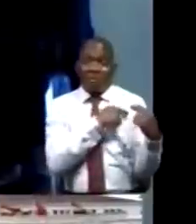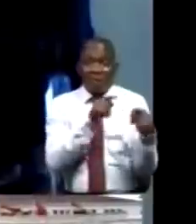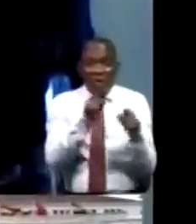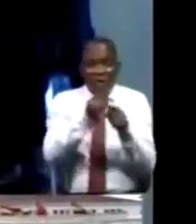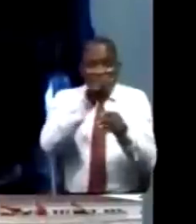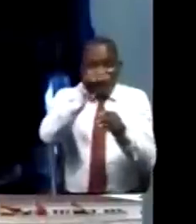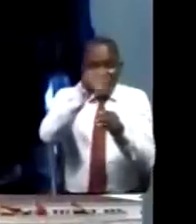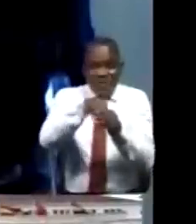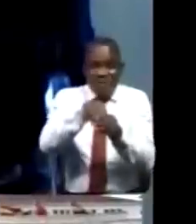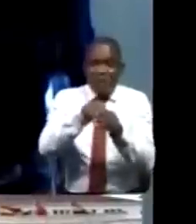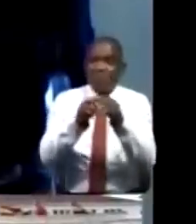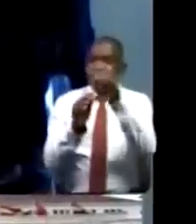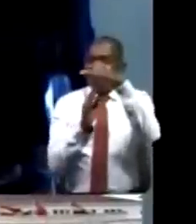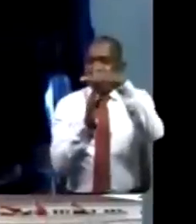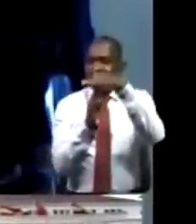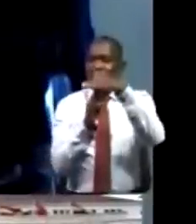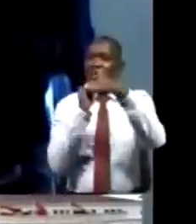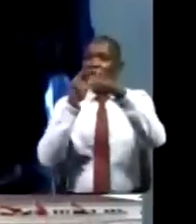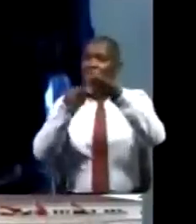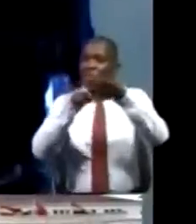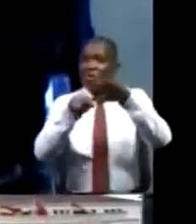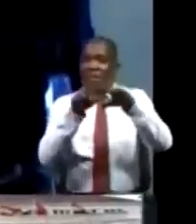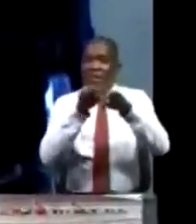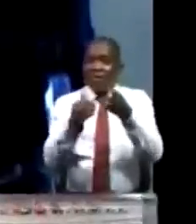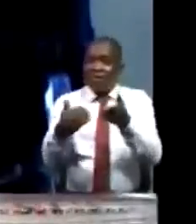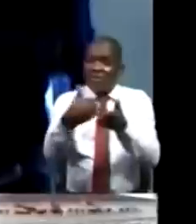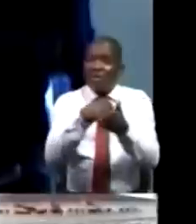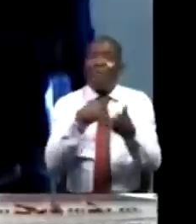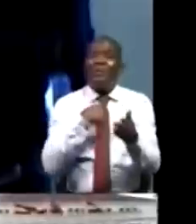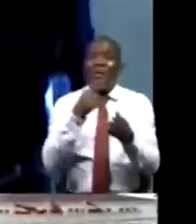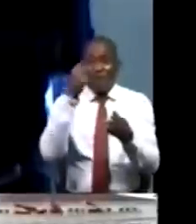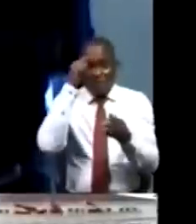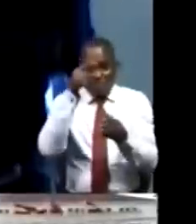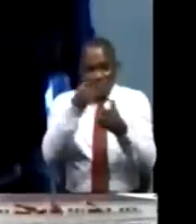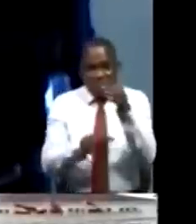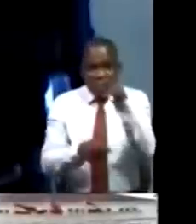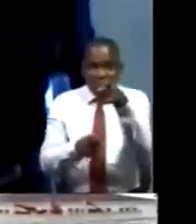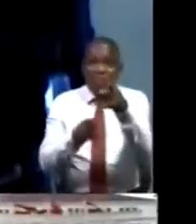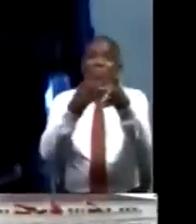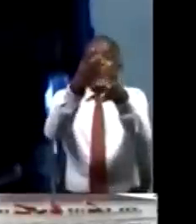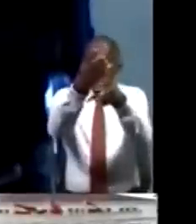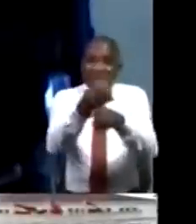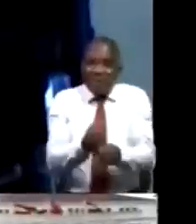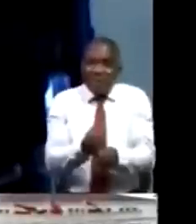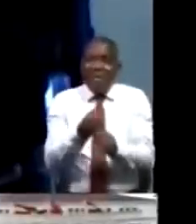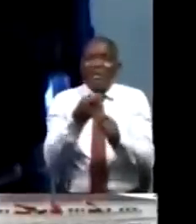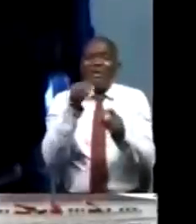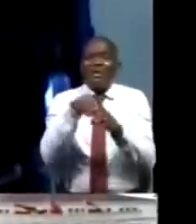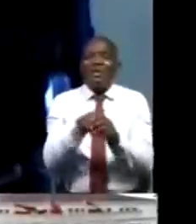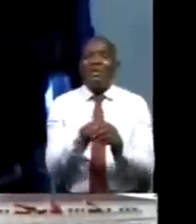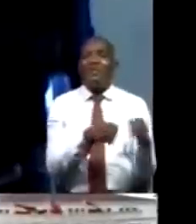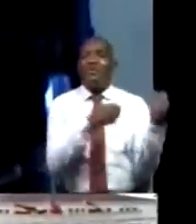out. I'm not talking about the regional collation officer. I'm talking about what you receive in the strong room.